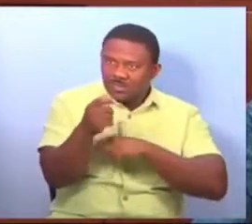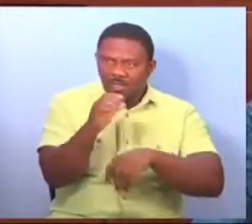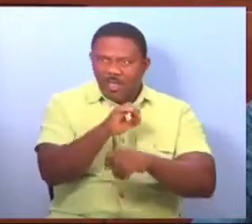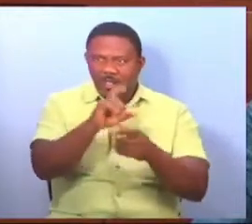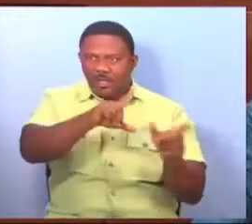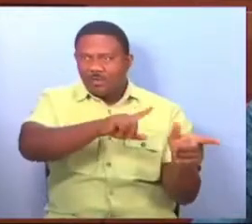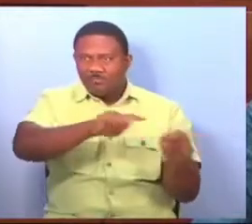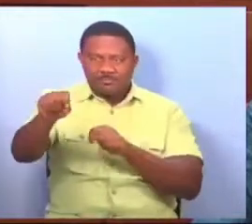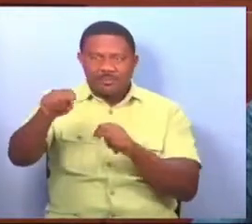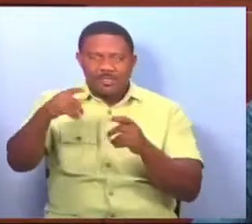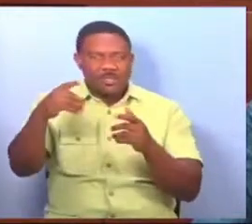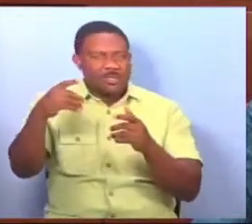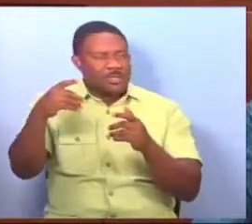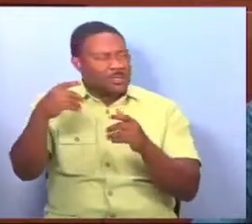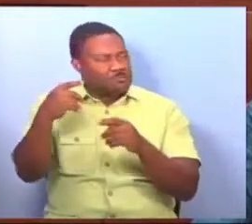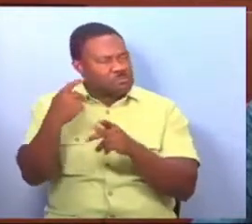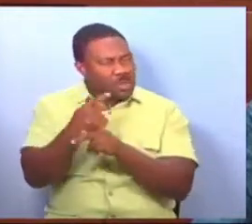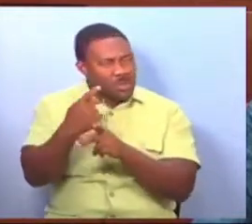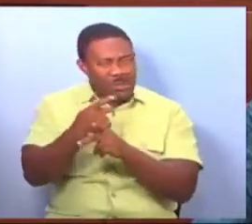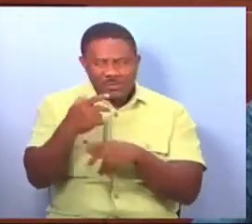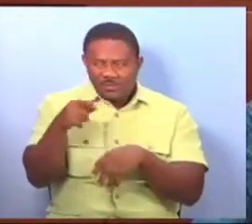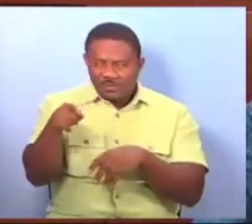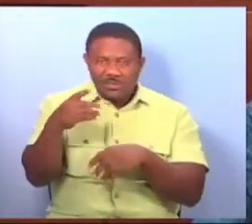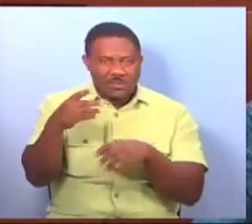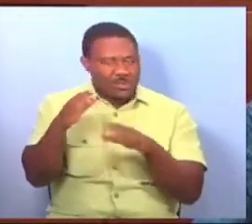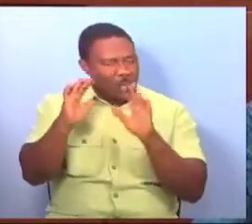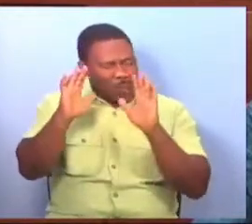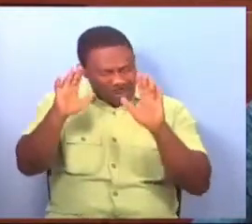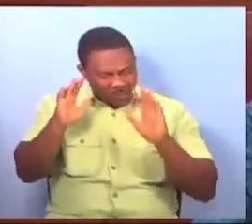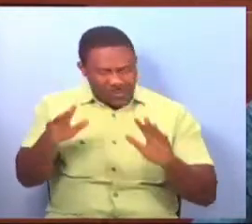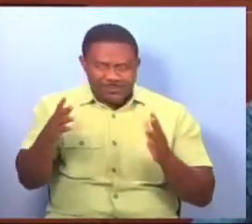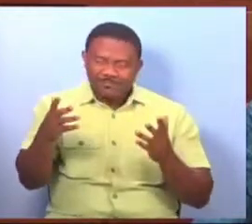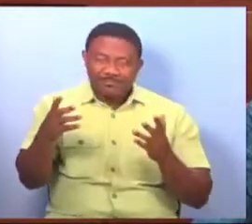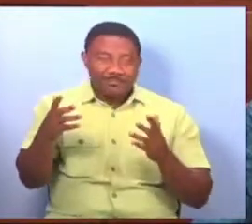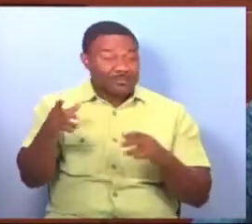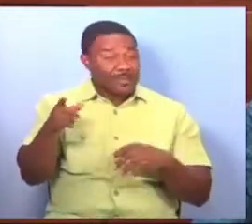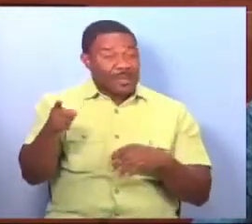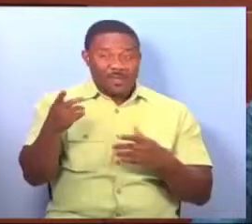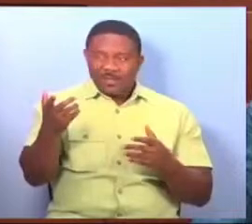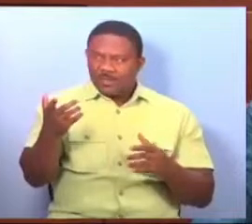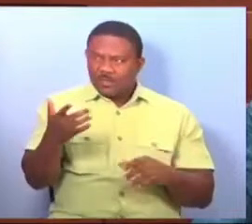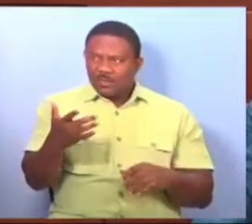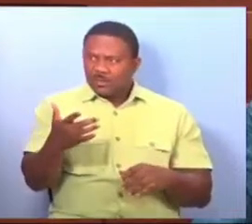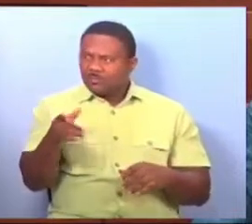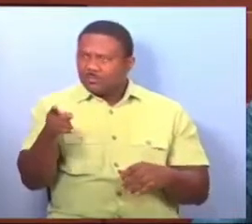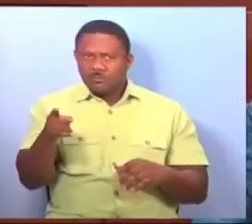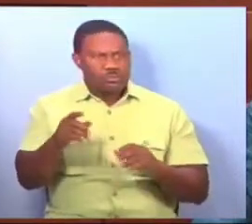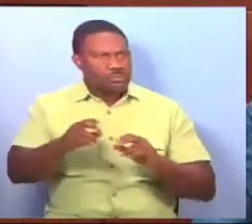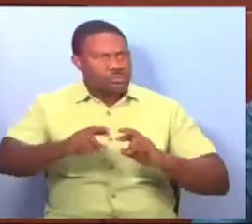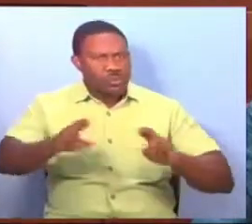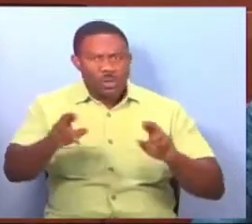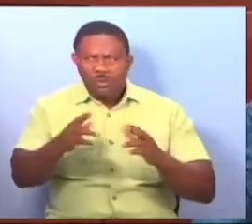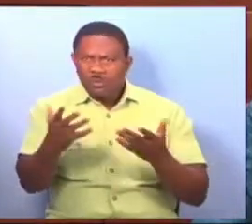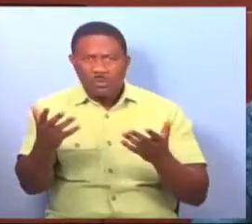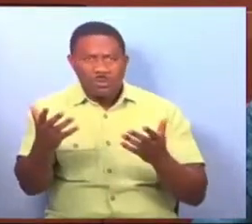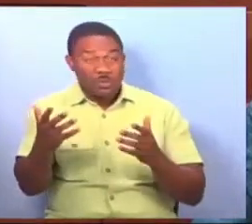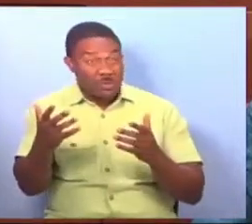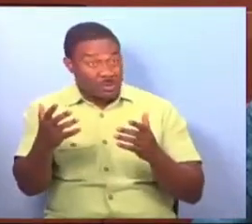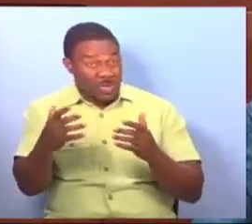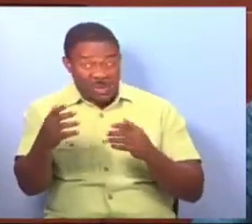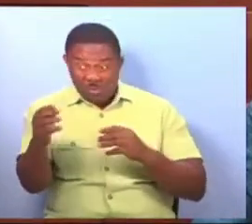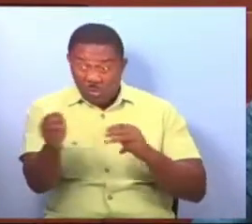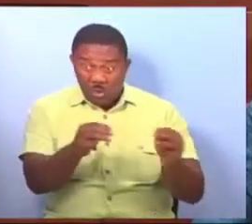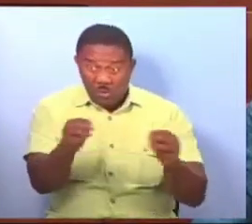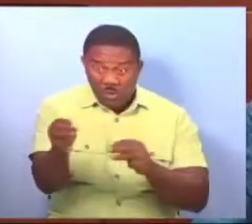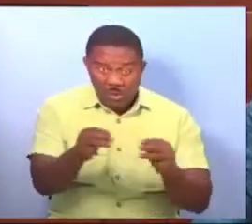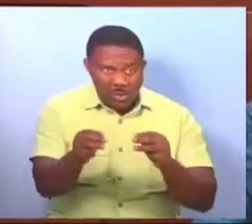sustainability is remarkable. And even most admirable is his commitment to mobilizing global action and